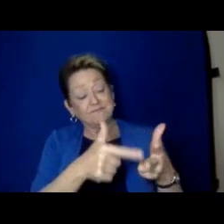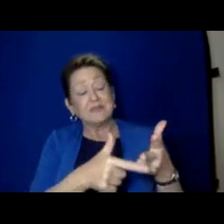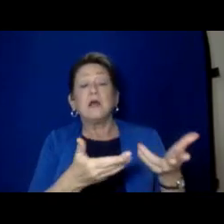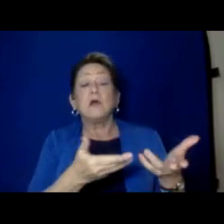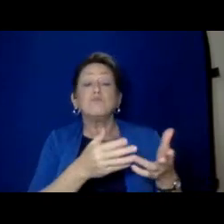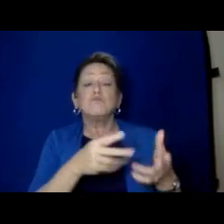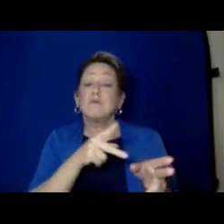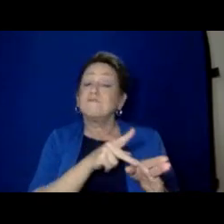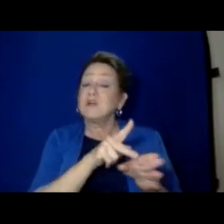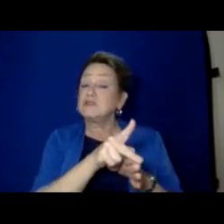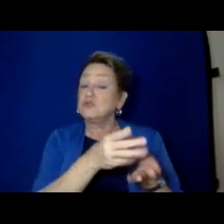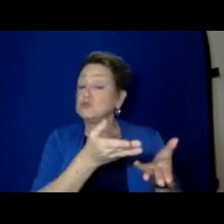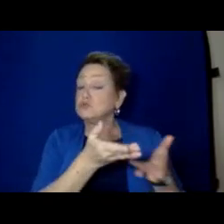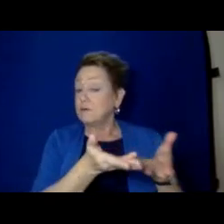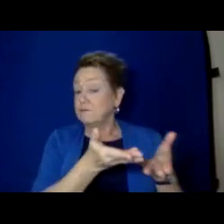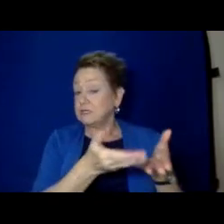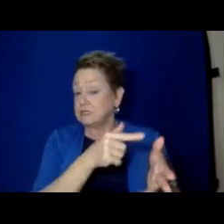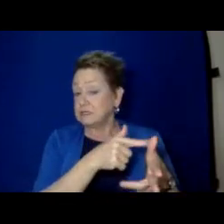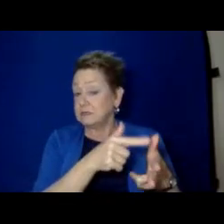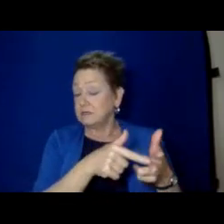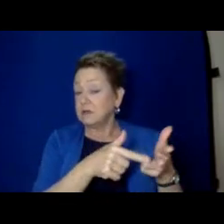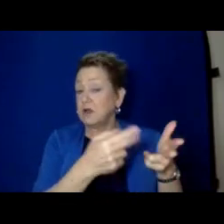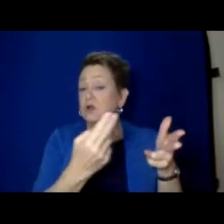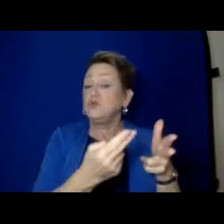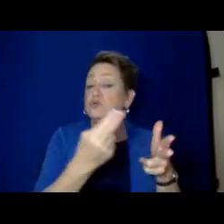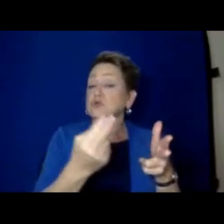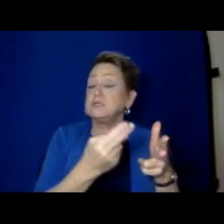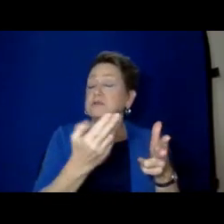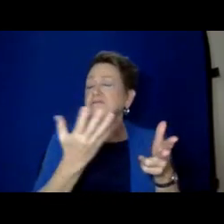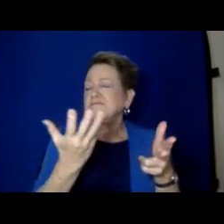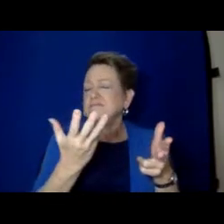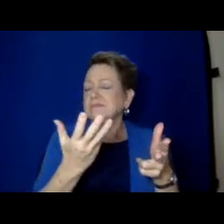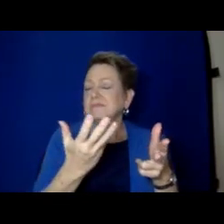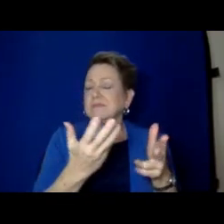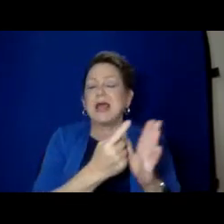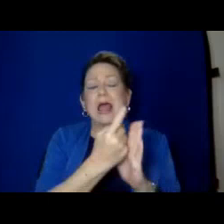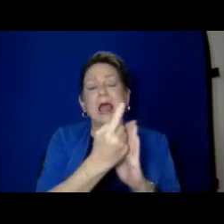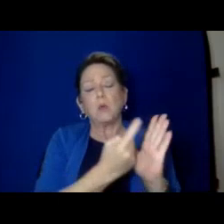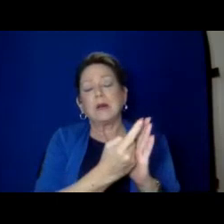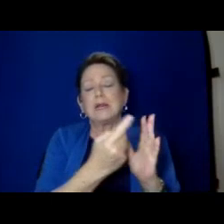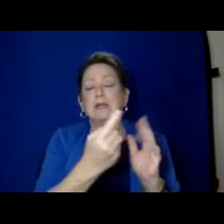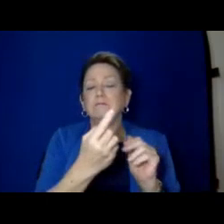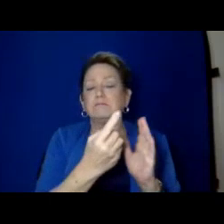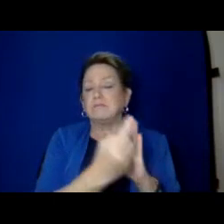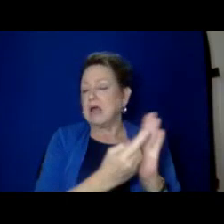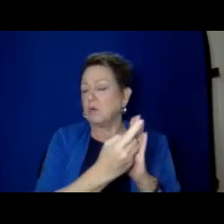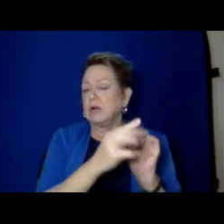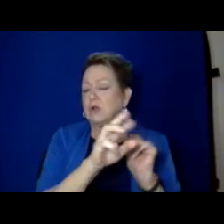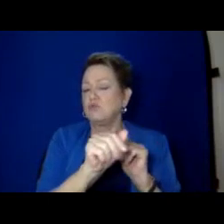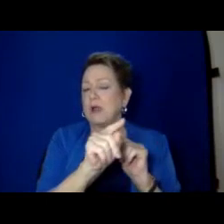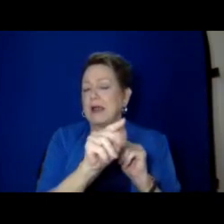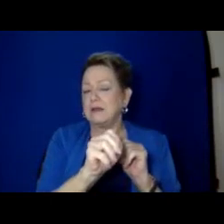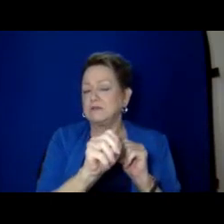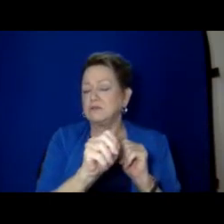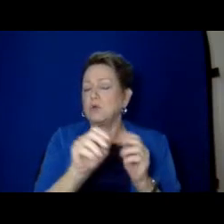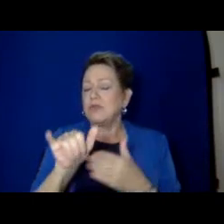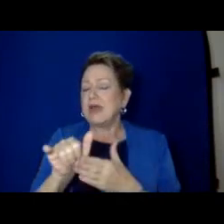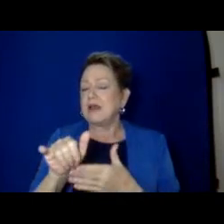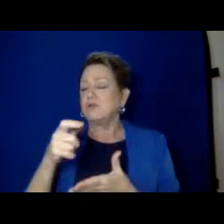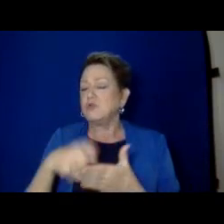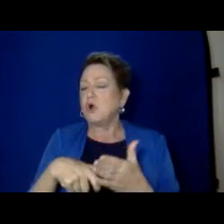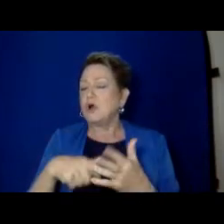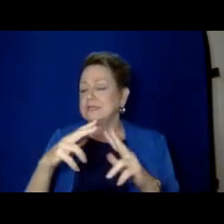professional services that are using hourly rates and so forth. So that cost analysis